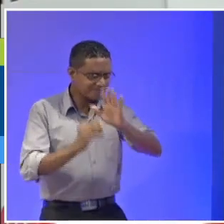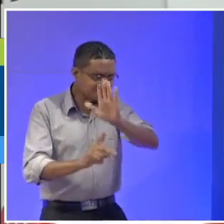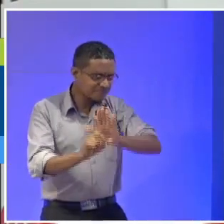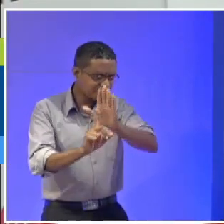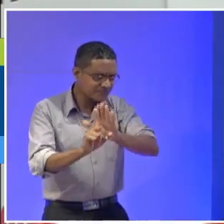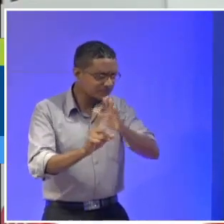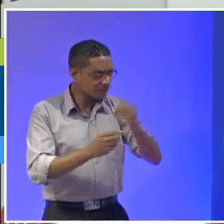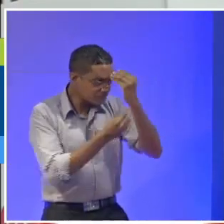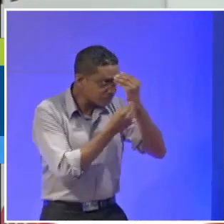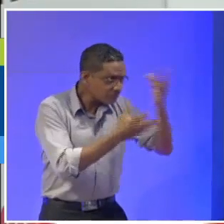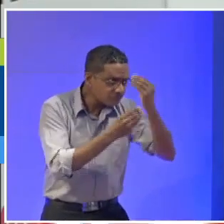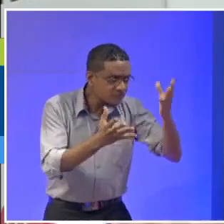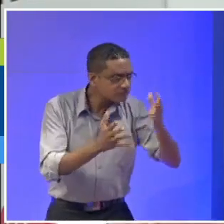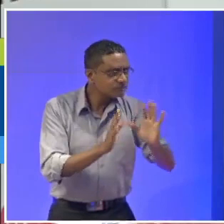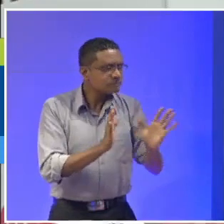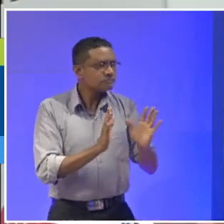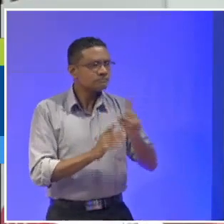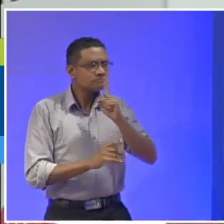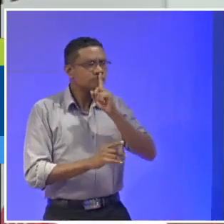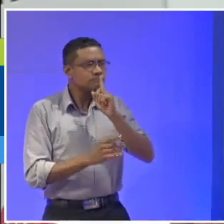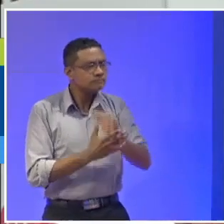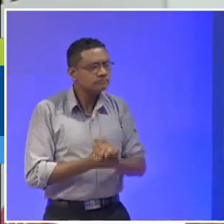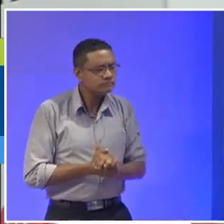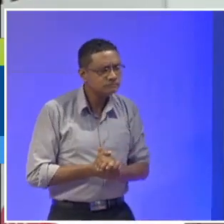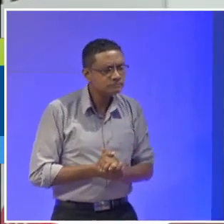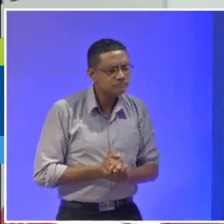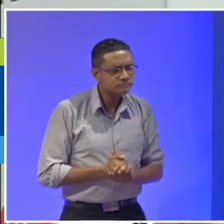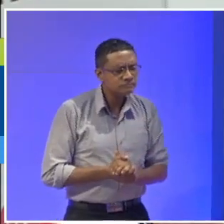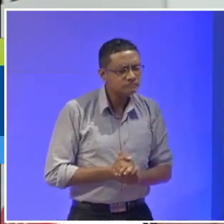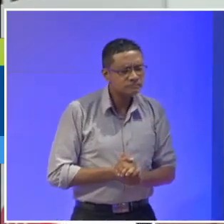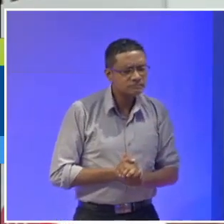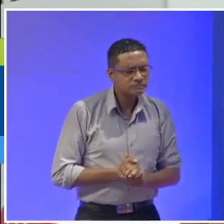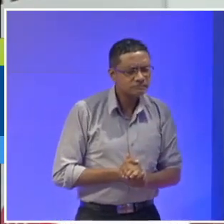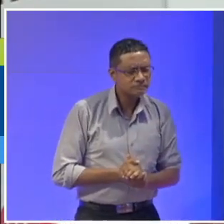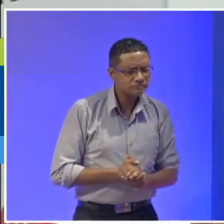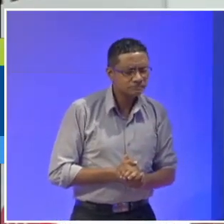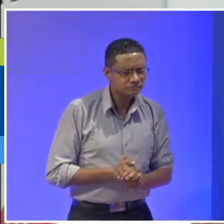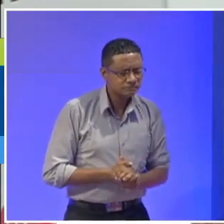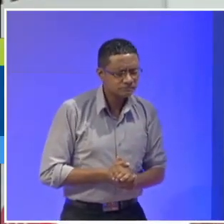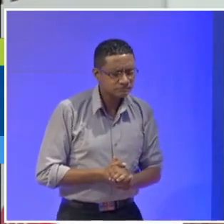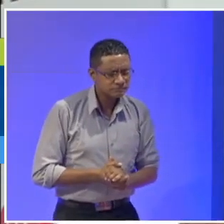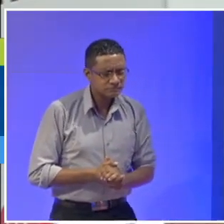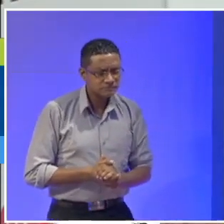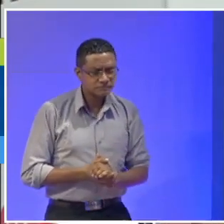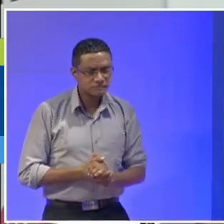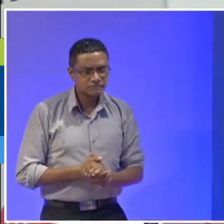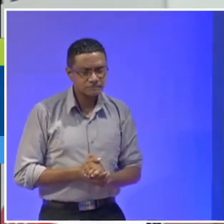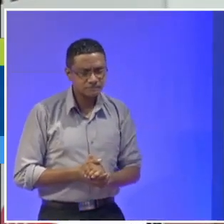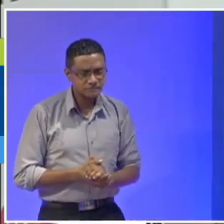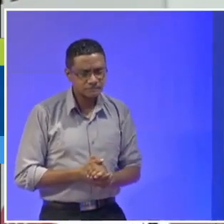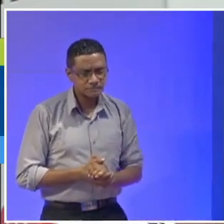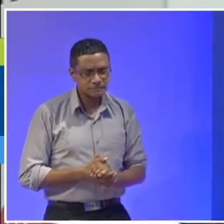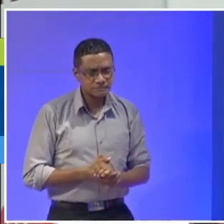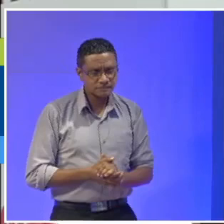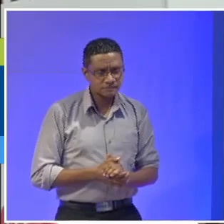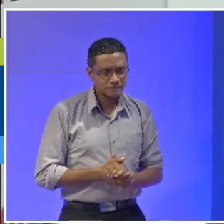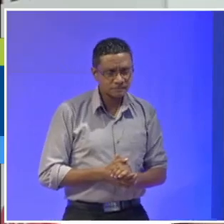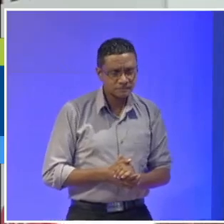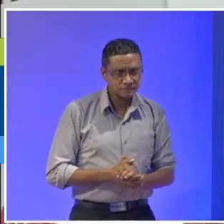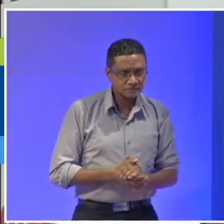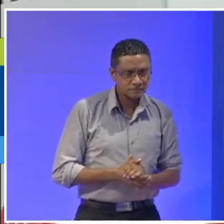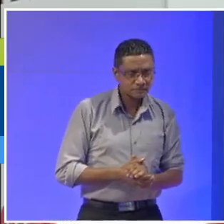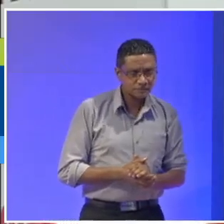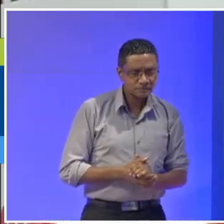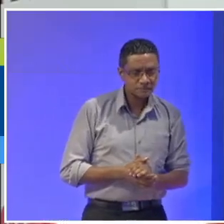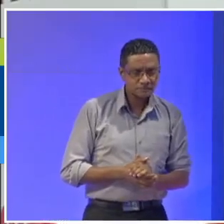so that we see there may be a temporal relationship with a particular illness, but it does not give causality, one, and it really